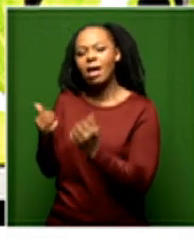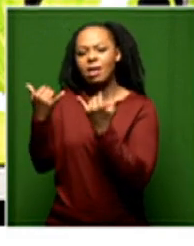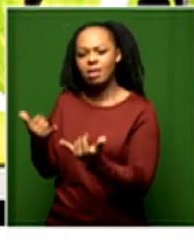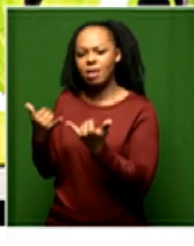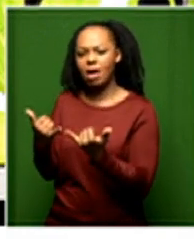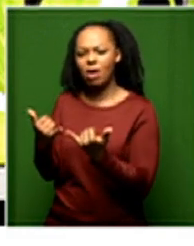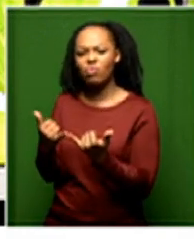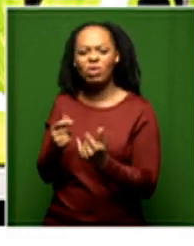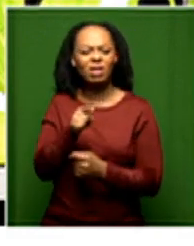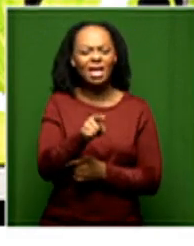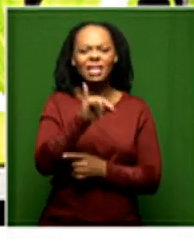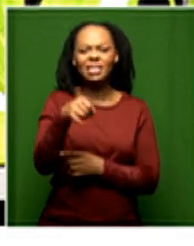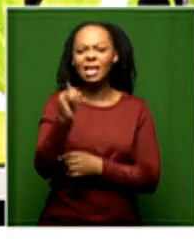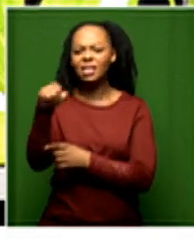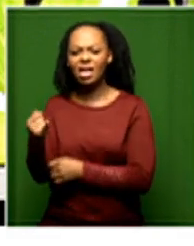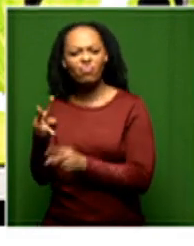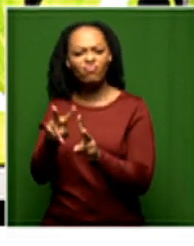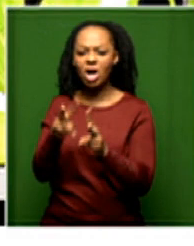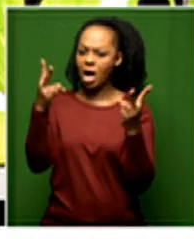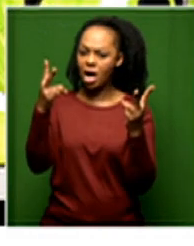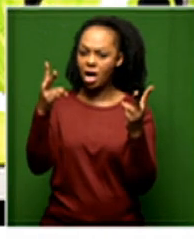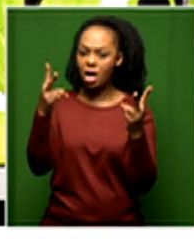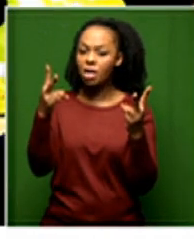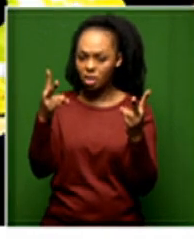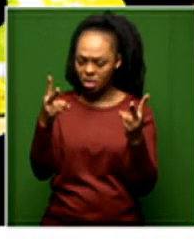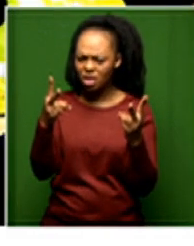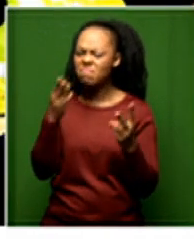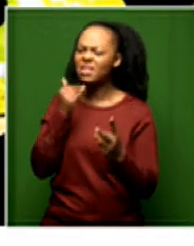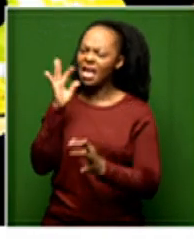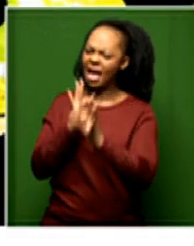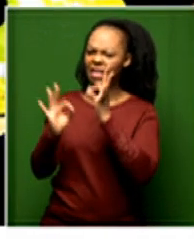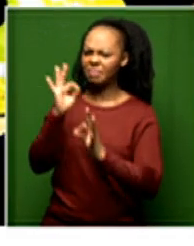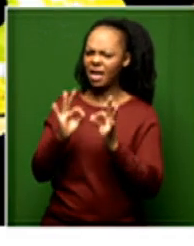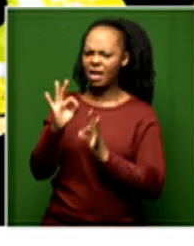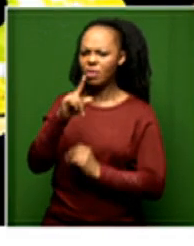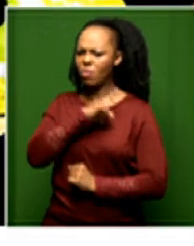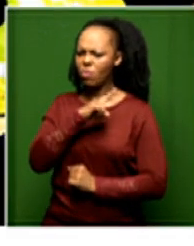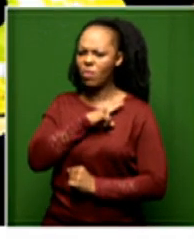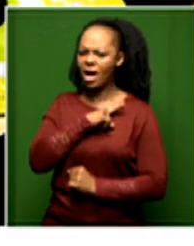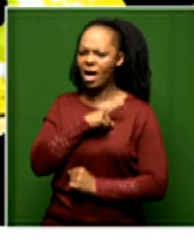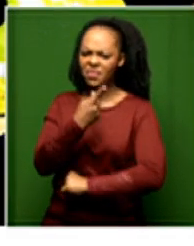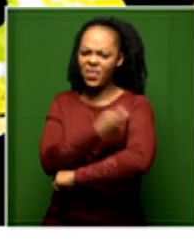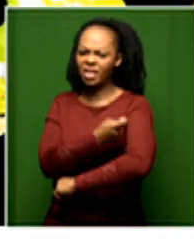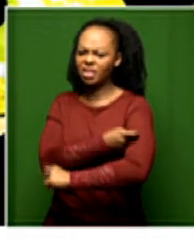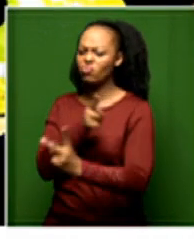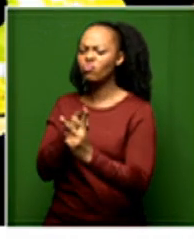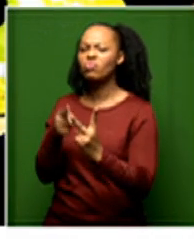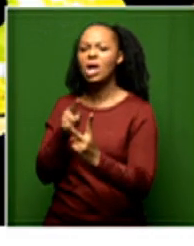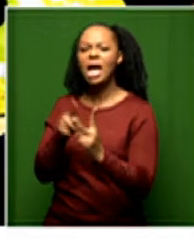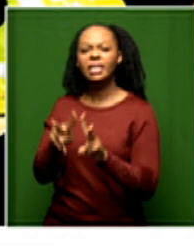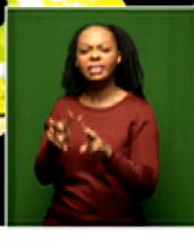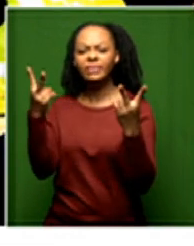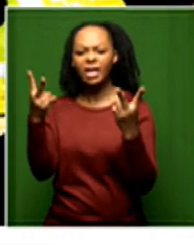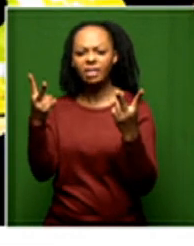that's not the case with this J&J consignment. Can you explain to us why the difference in terms of how the process